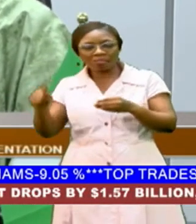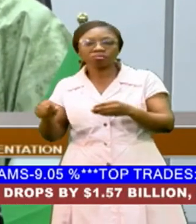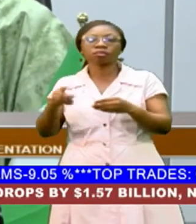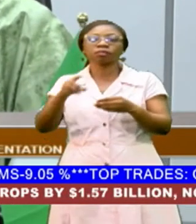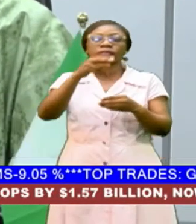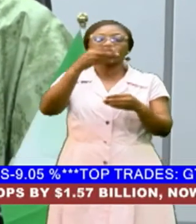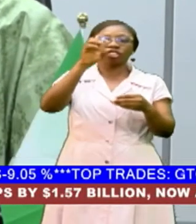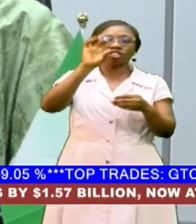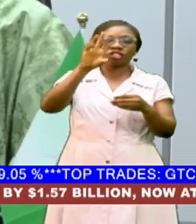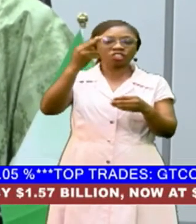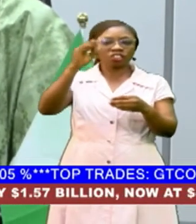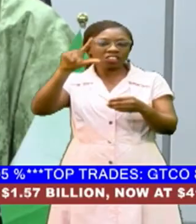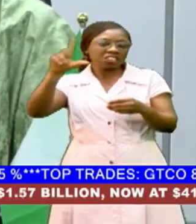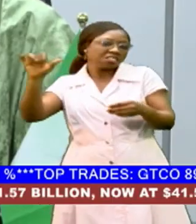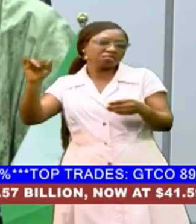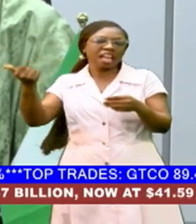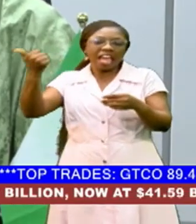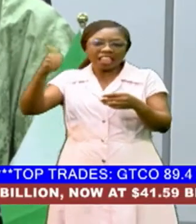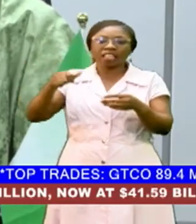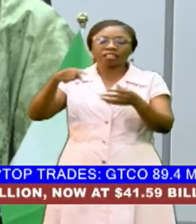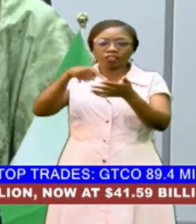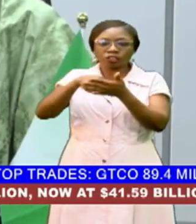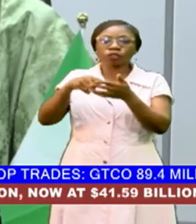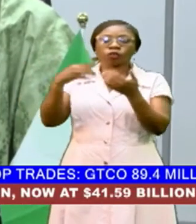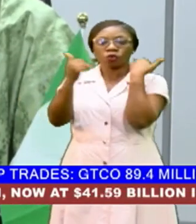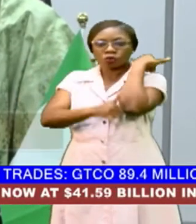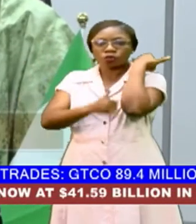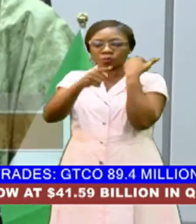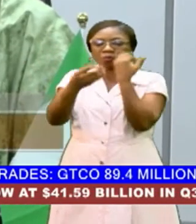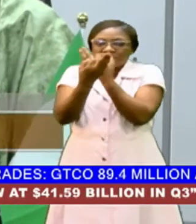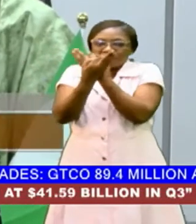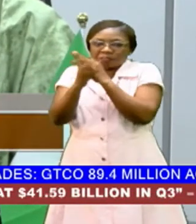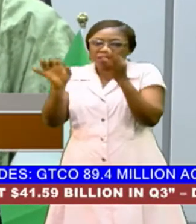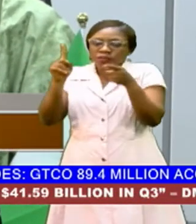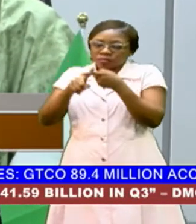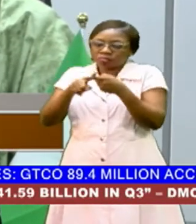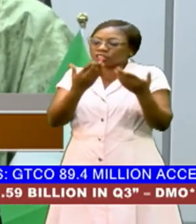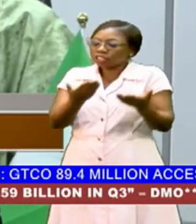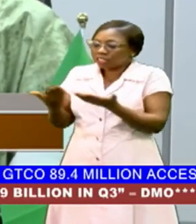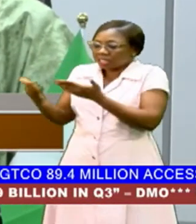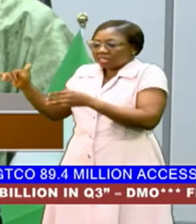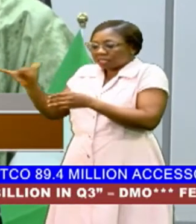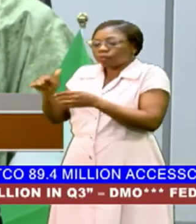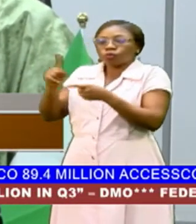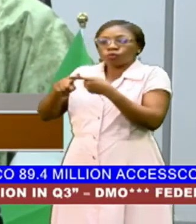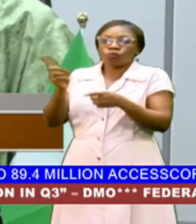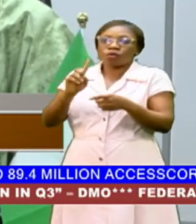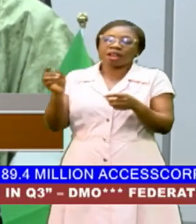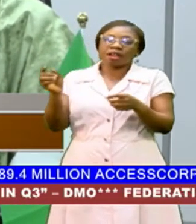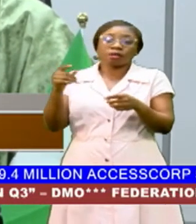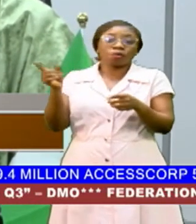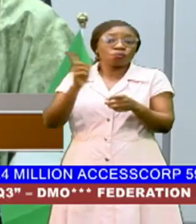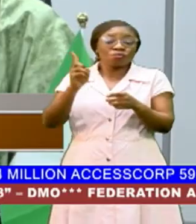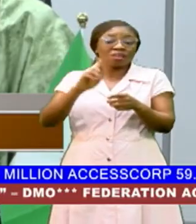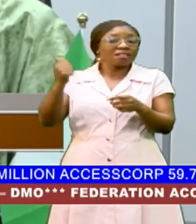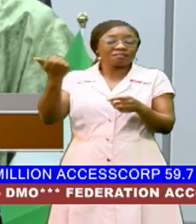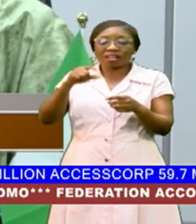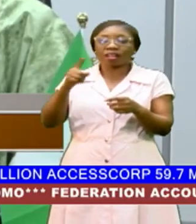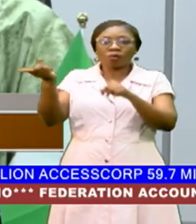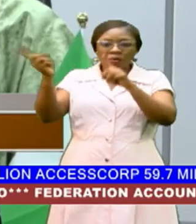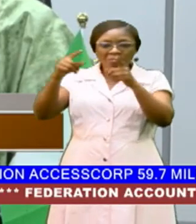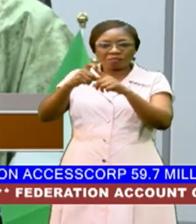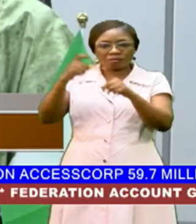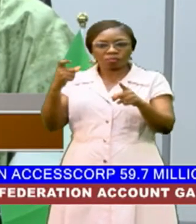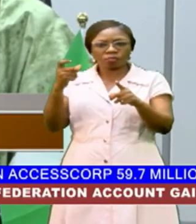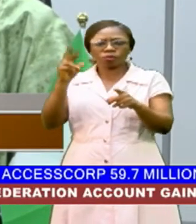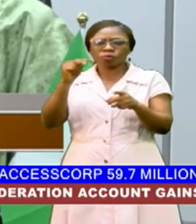to this country. You will be free to repatriate them back to wherever it came from. Nobody is going to hold any investor to